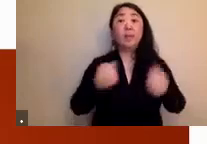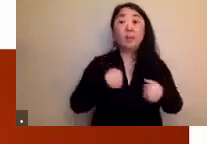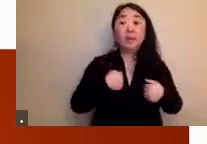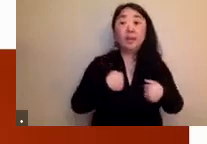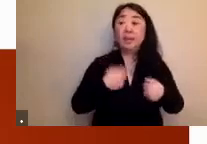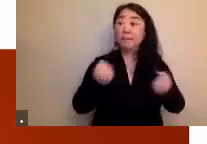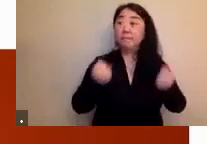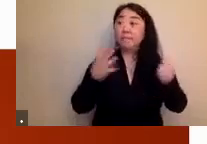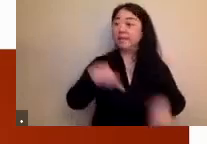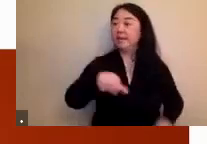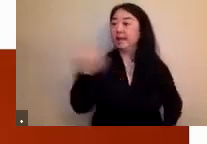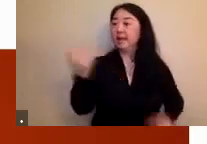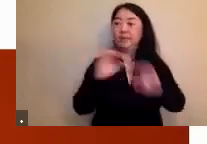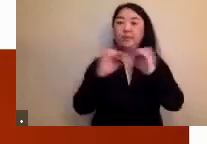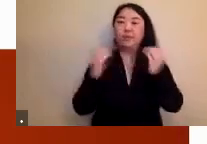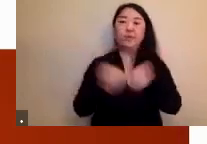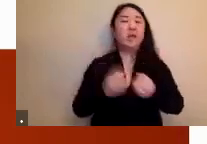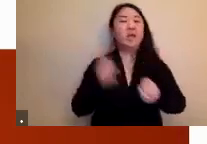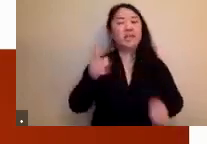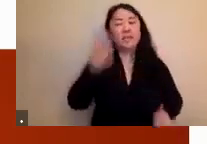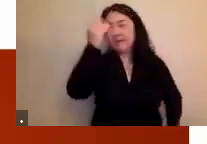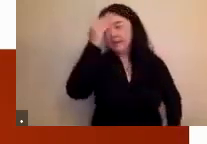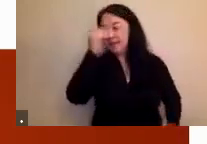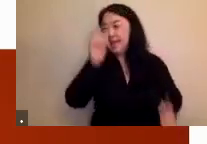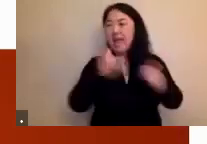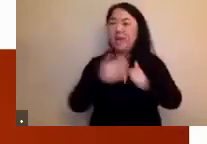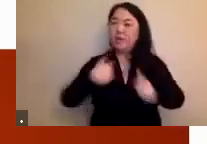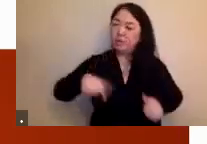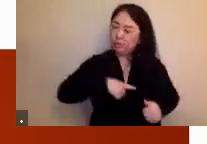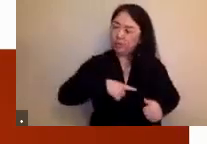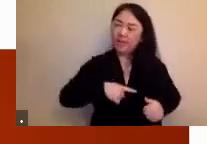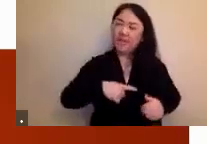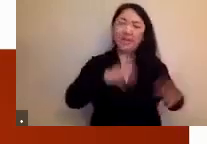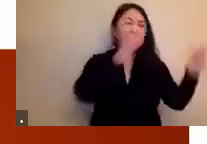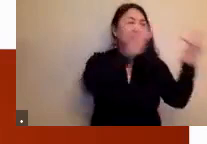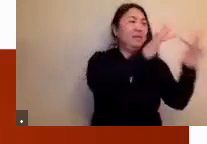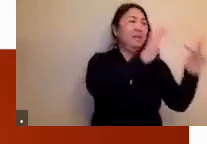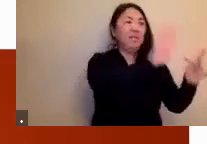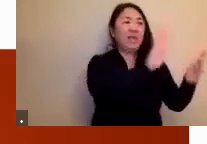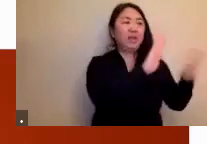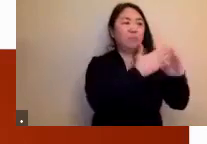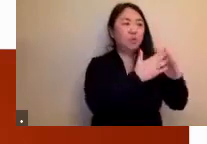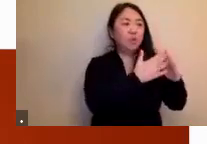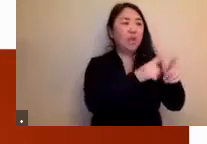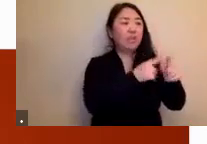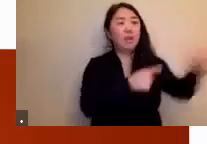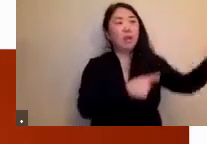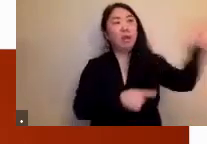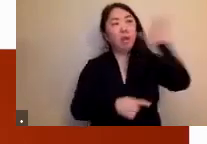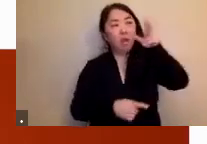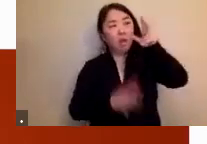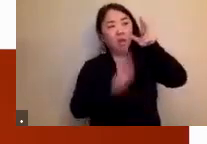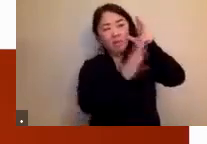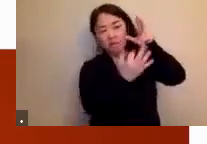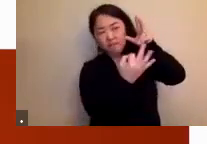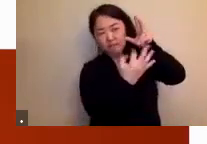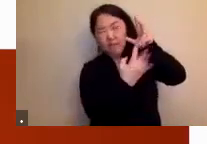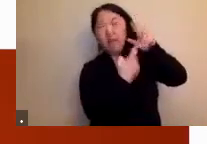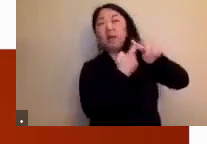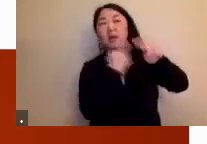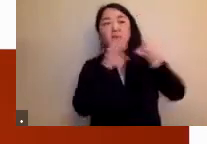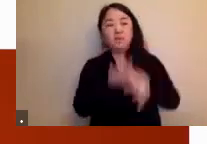are looking at how do we reach those communities so that we can get their input and gain their input with regards to